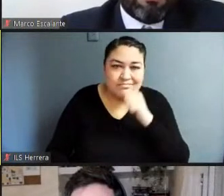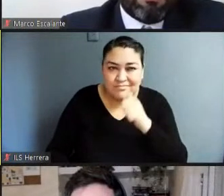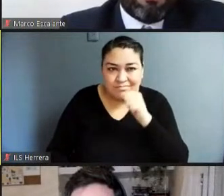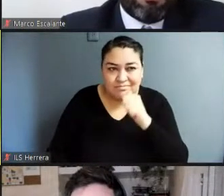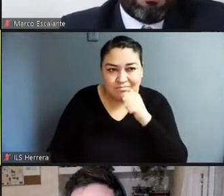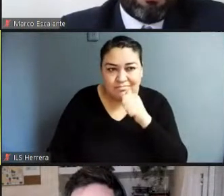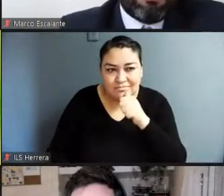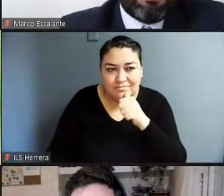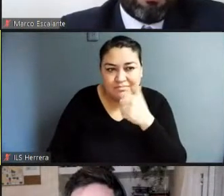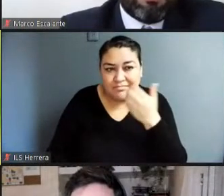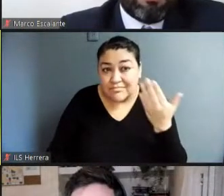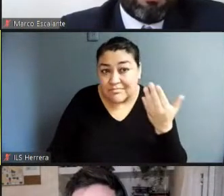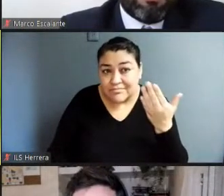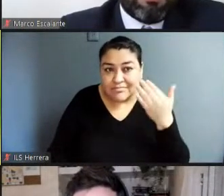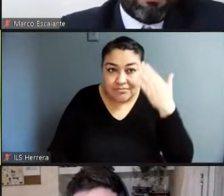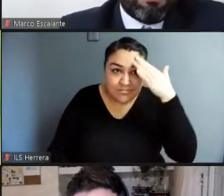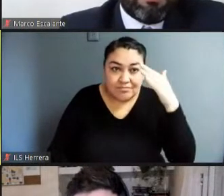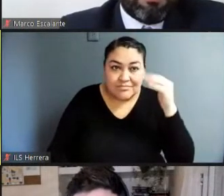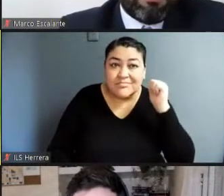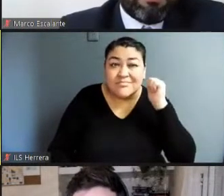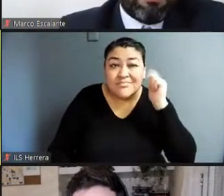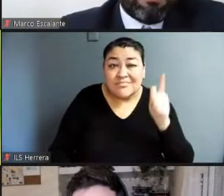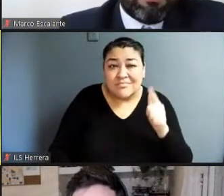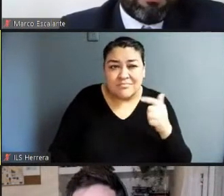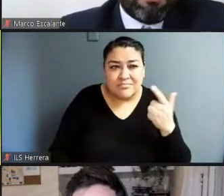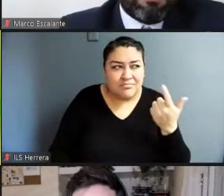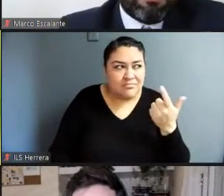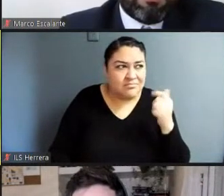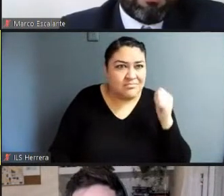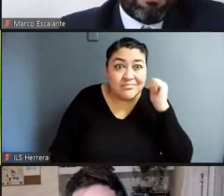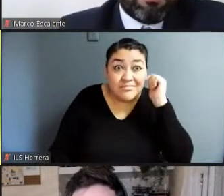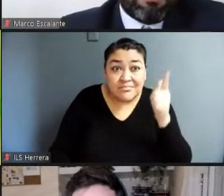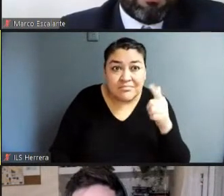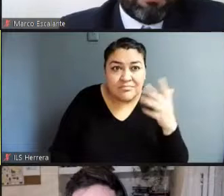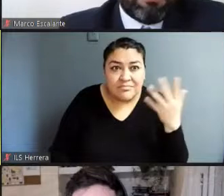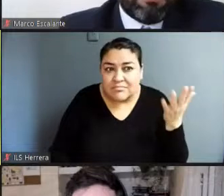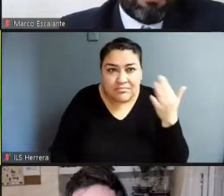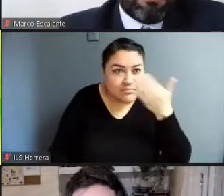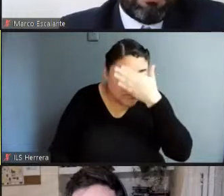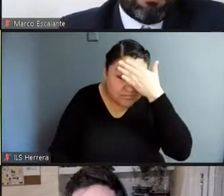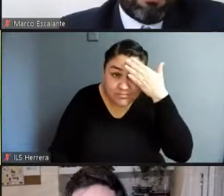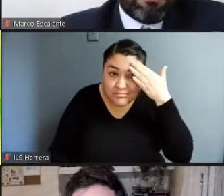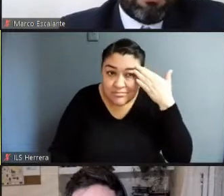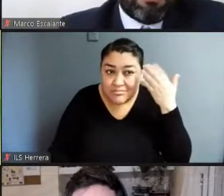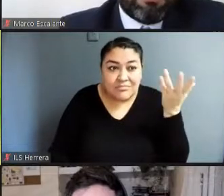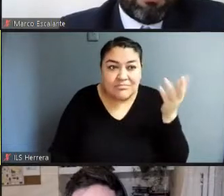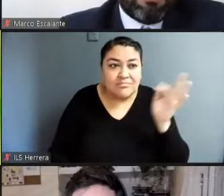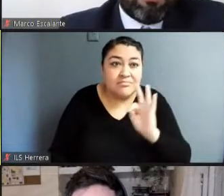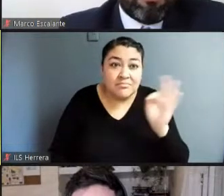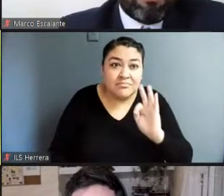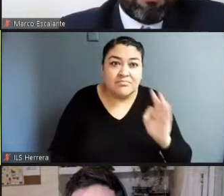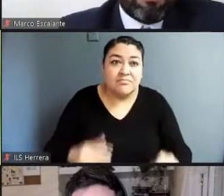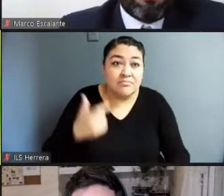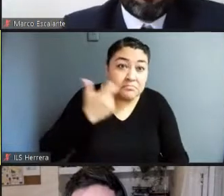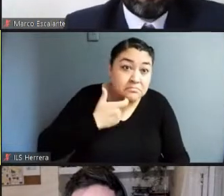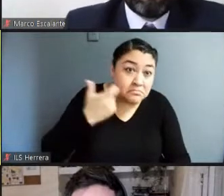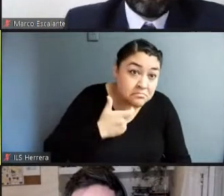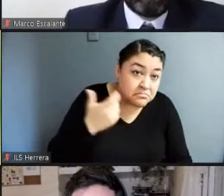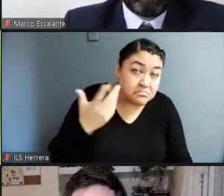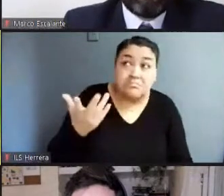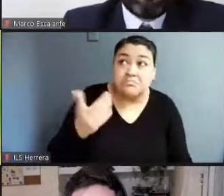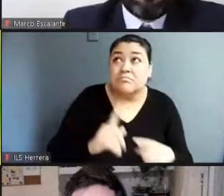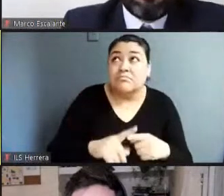are aware of the fact, despite this, that there is something that is happening. It may be, as I said before,